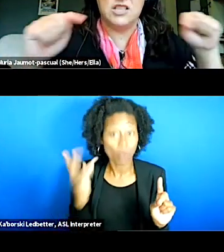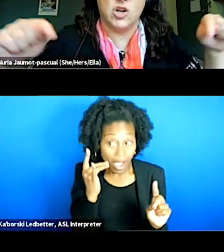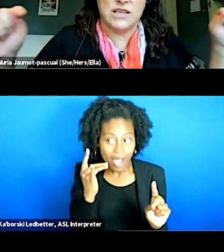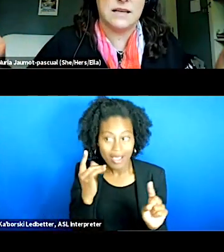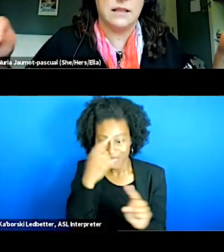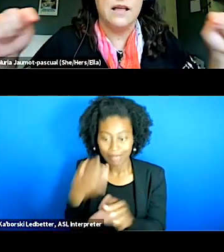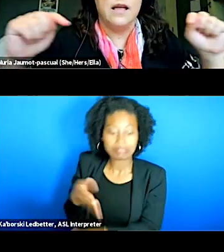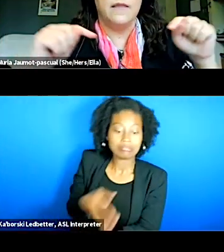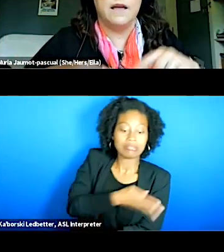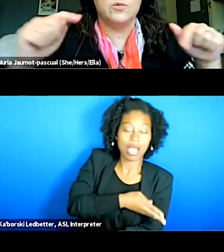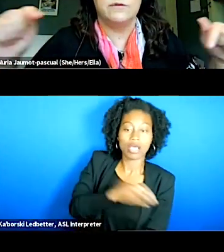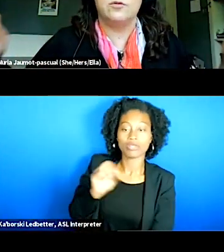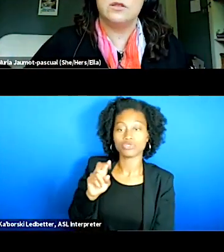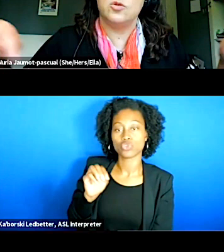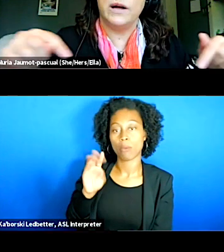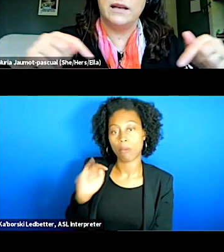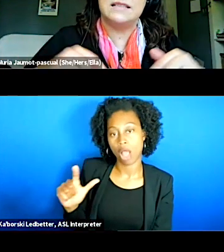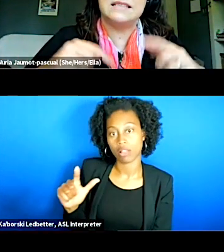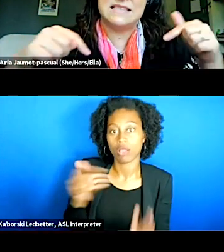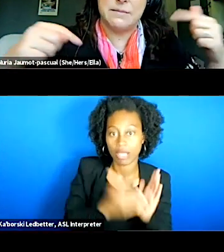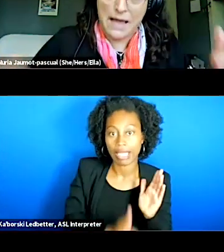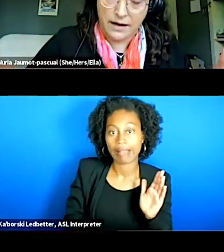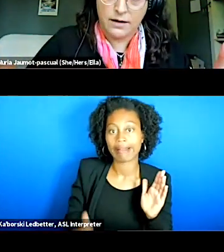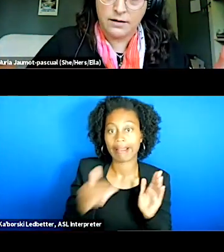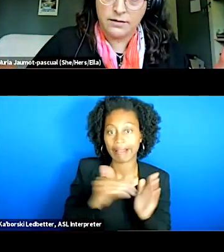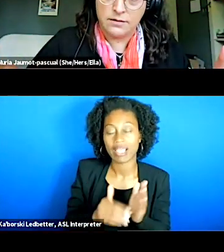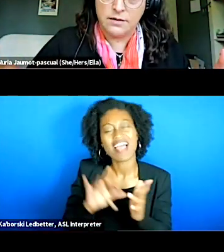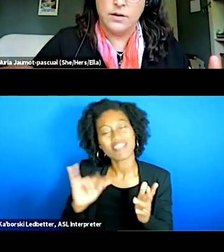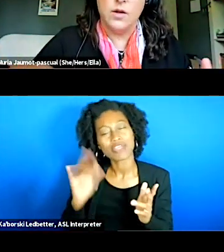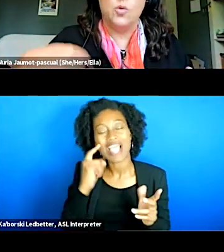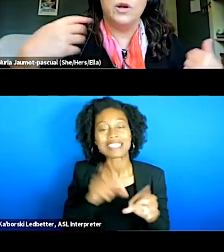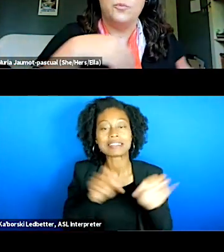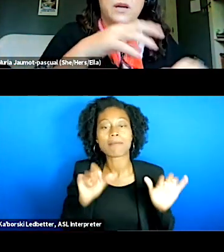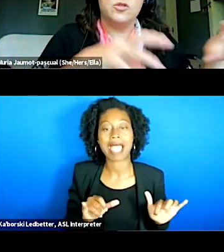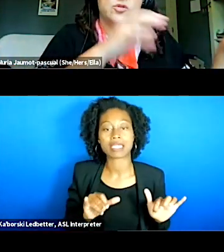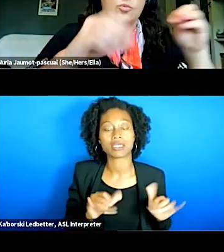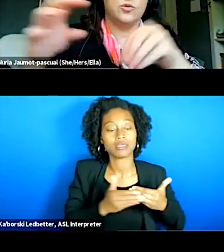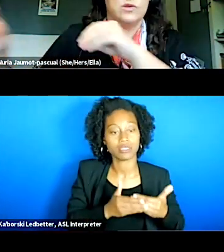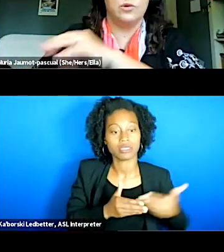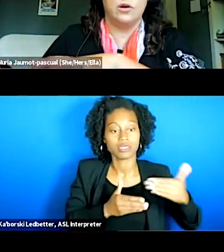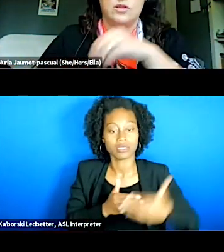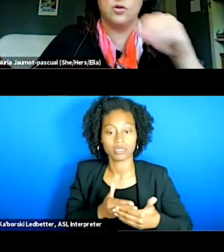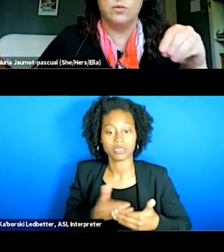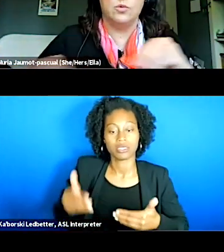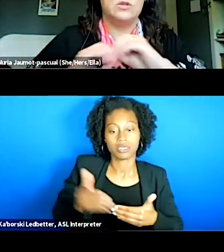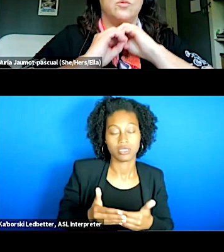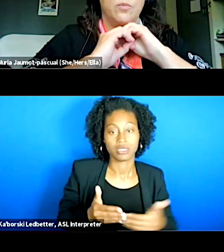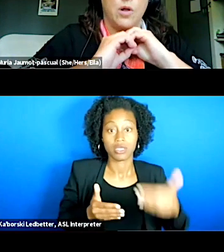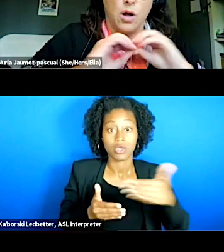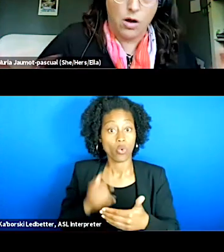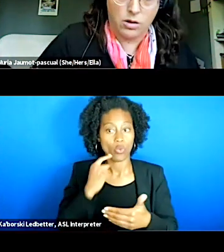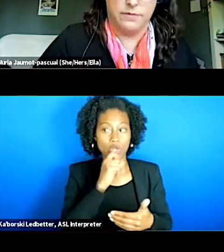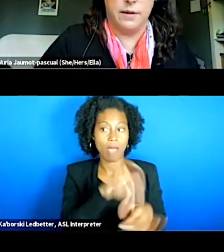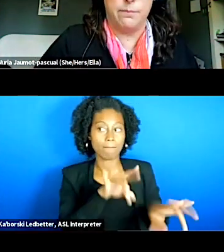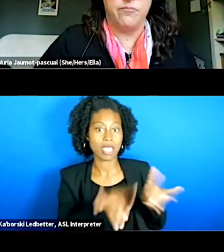the start set. And that's one of the reasons why it is systematic. We don't pick and choose which ones we're going to snowball. We